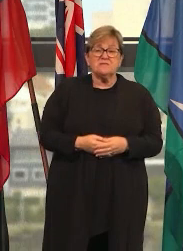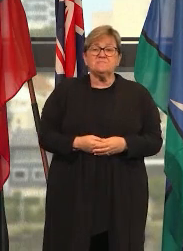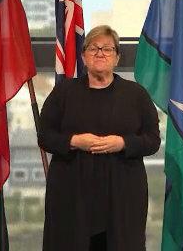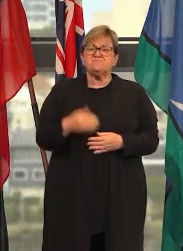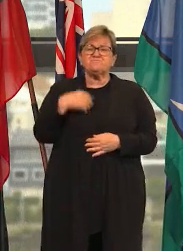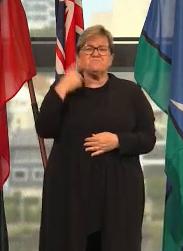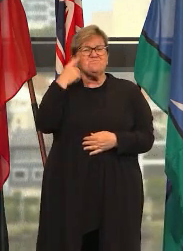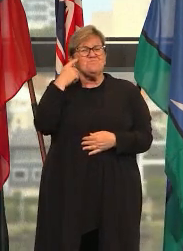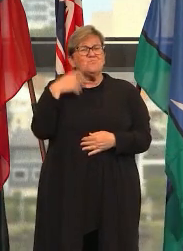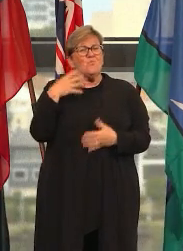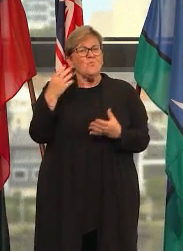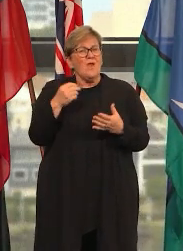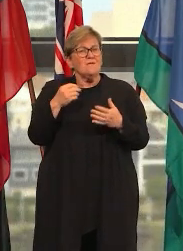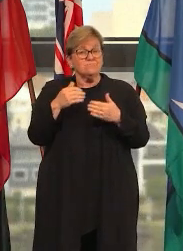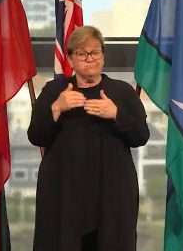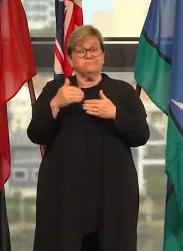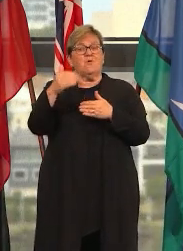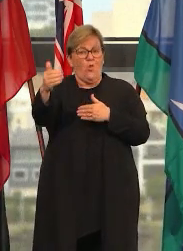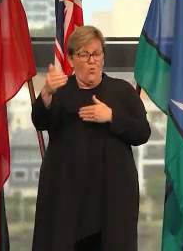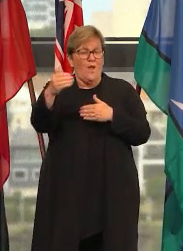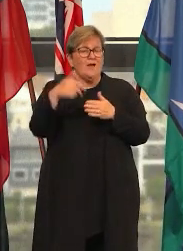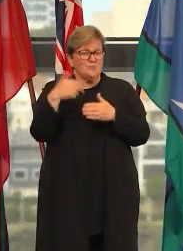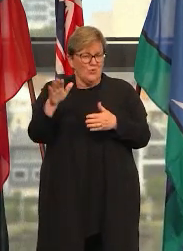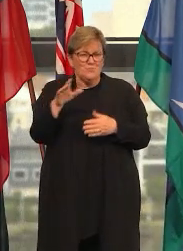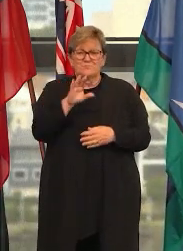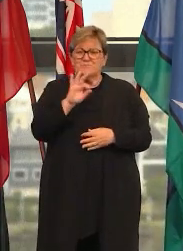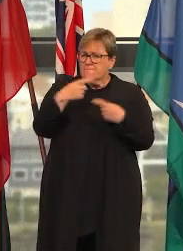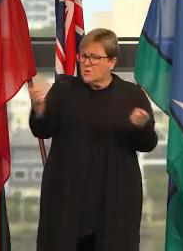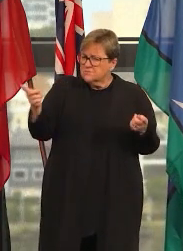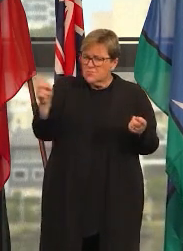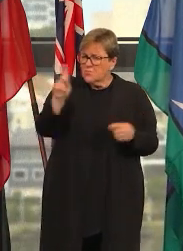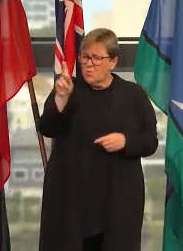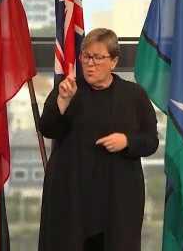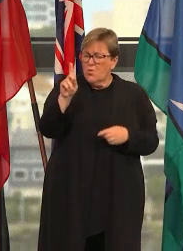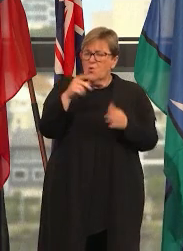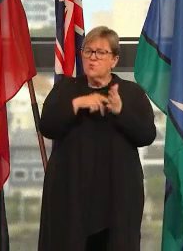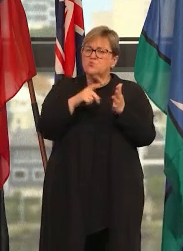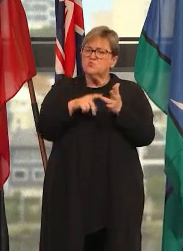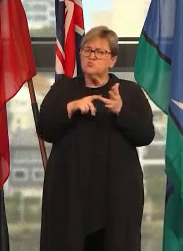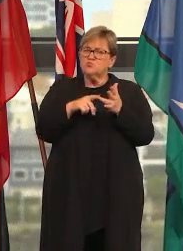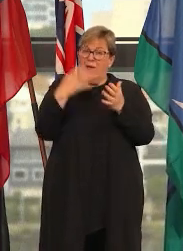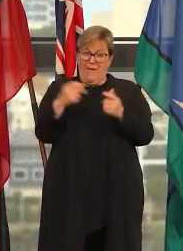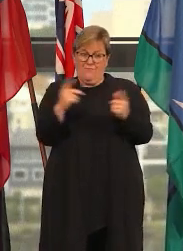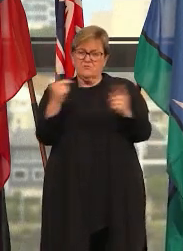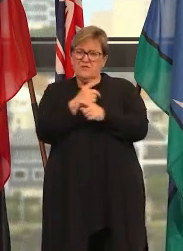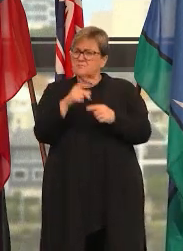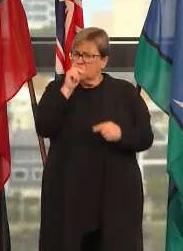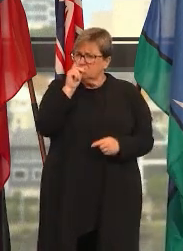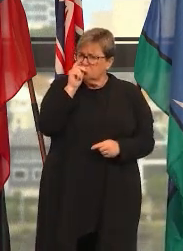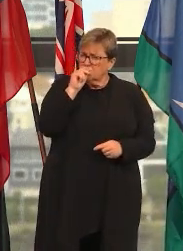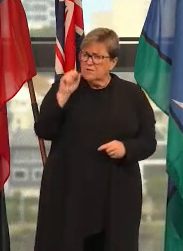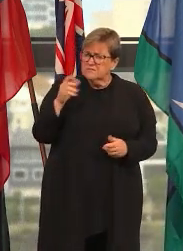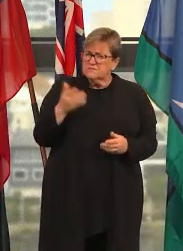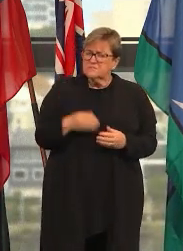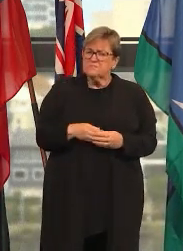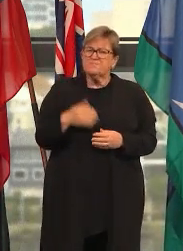to be more vigilant. We've got, you know, a long way in front of us to go yet. I mean, with